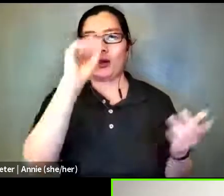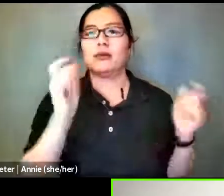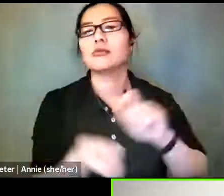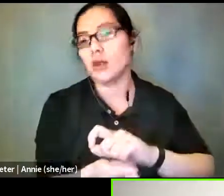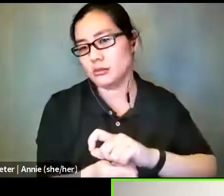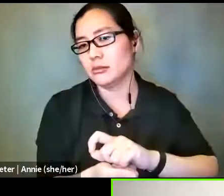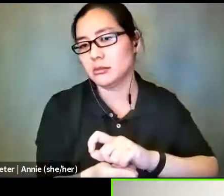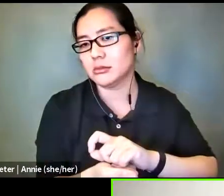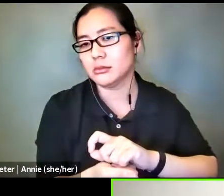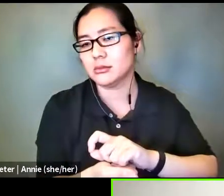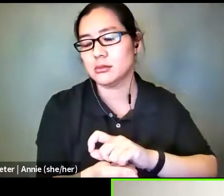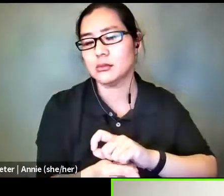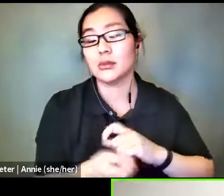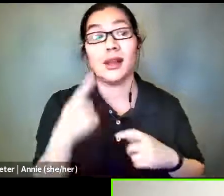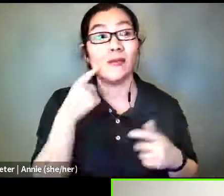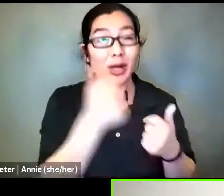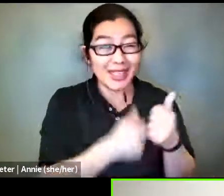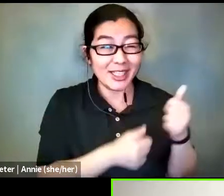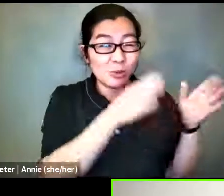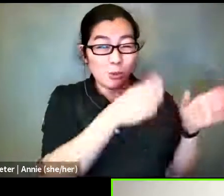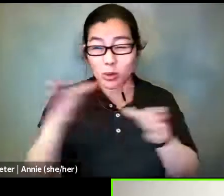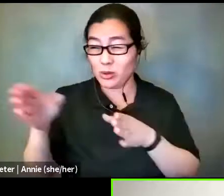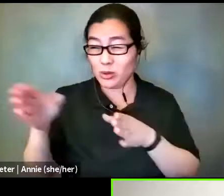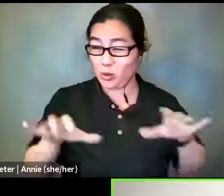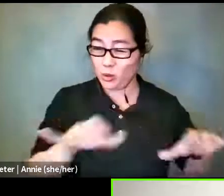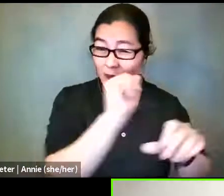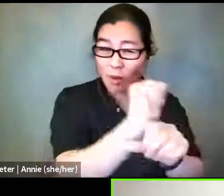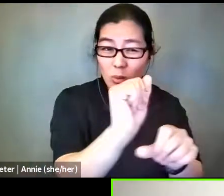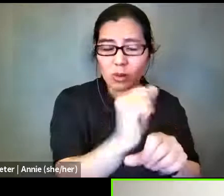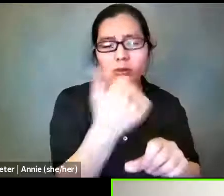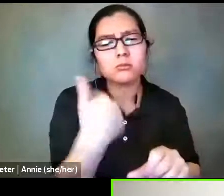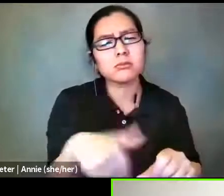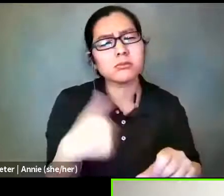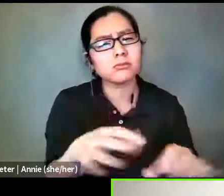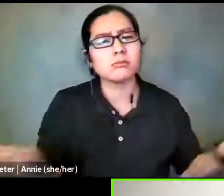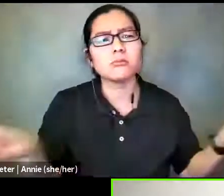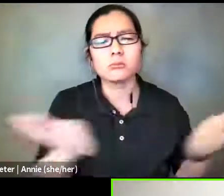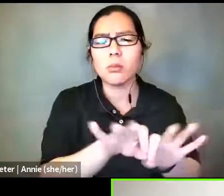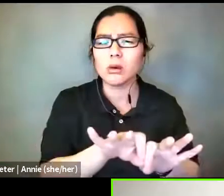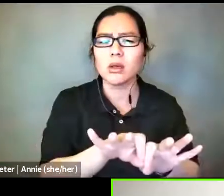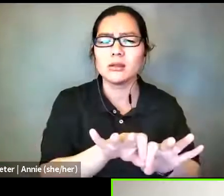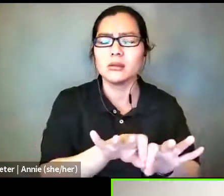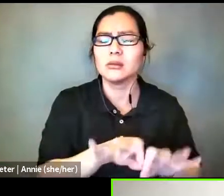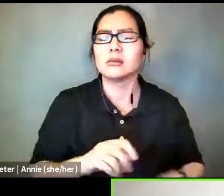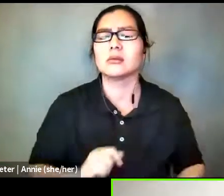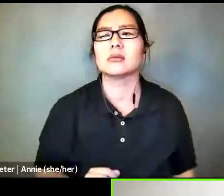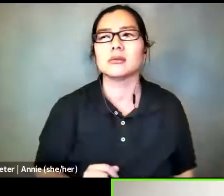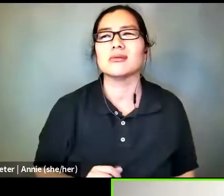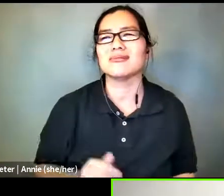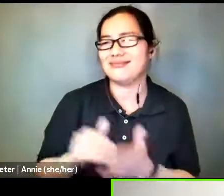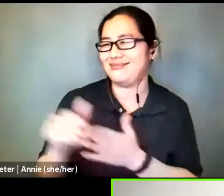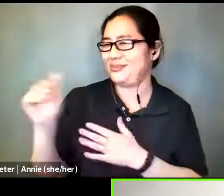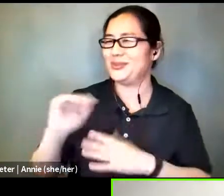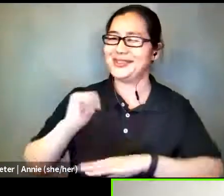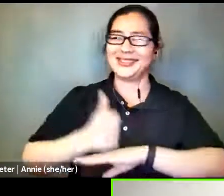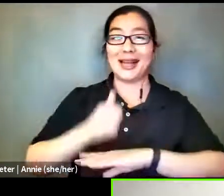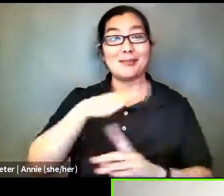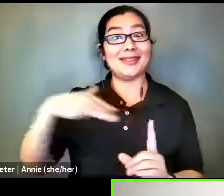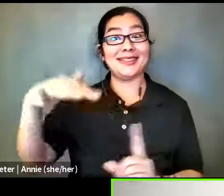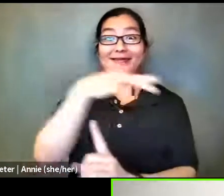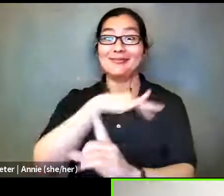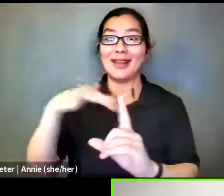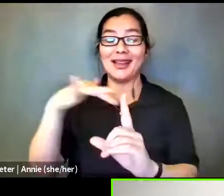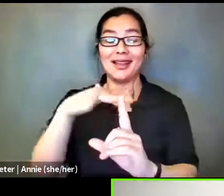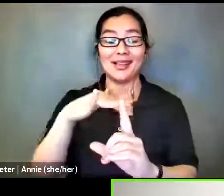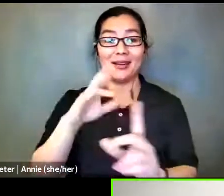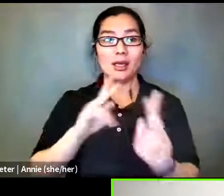it, and for them to do that work to correct it as well, is very important. I think we've often created a space for